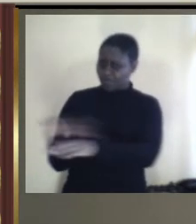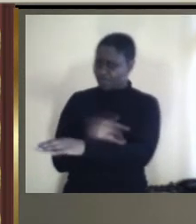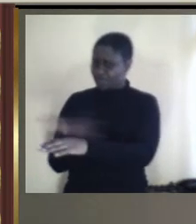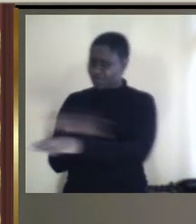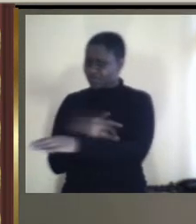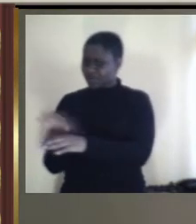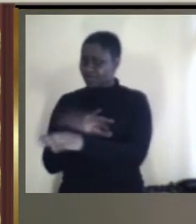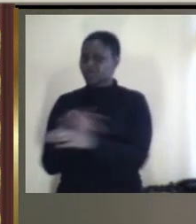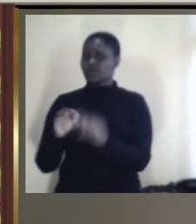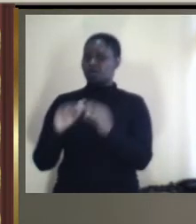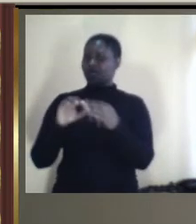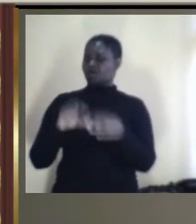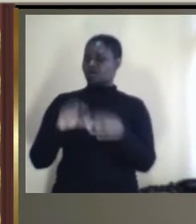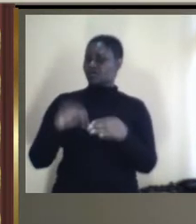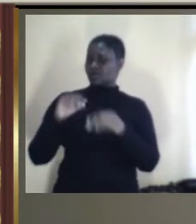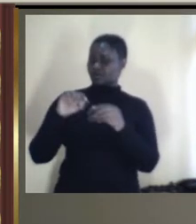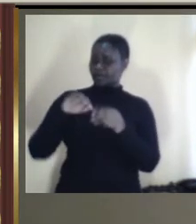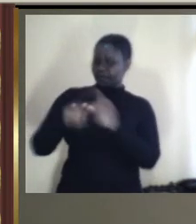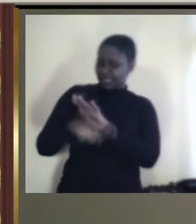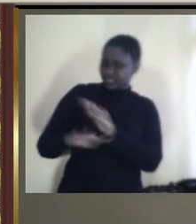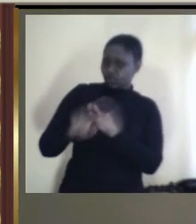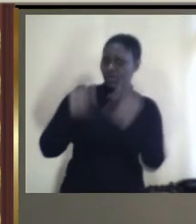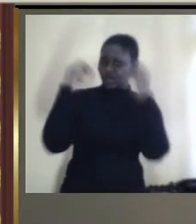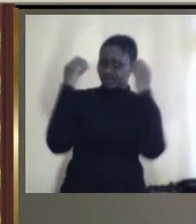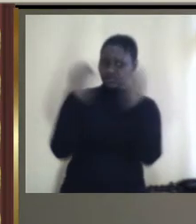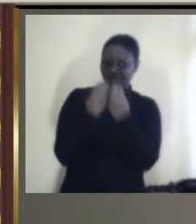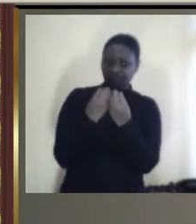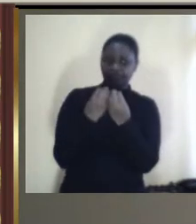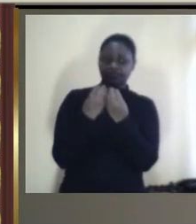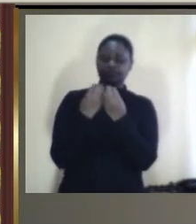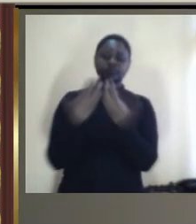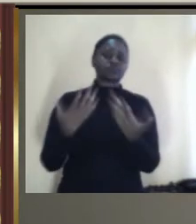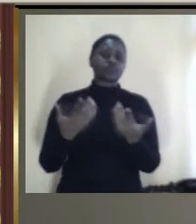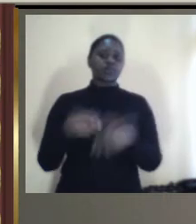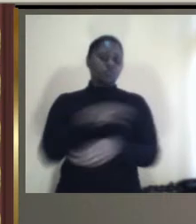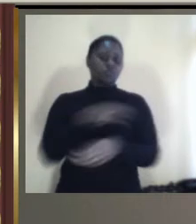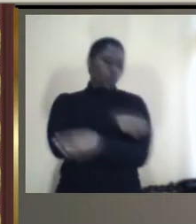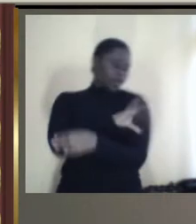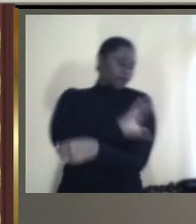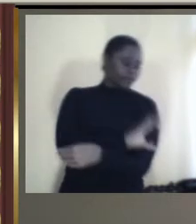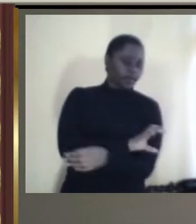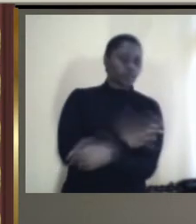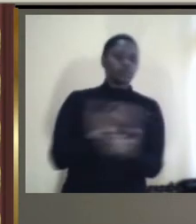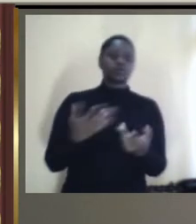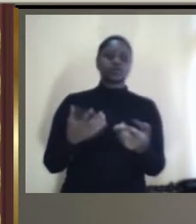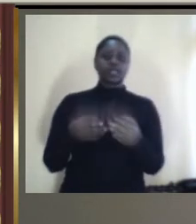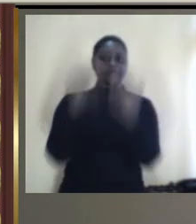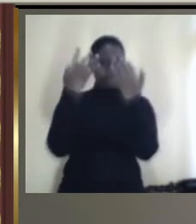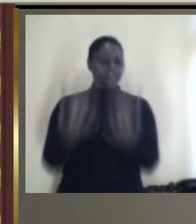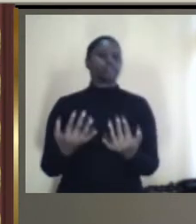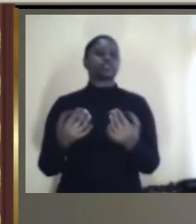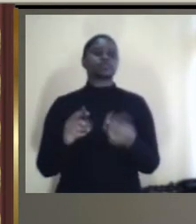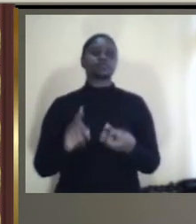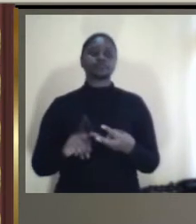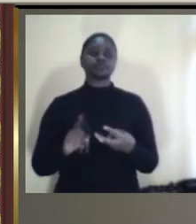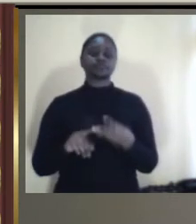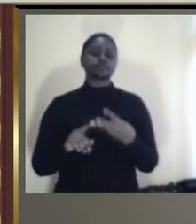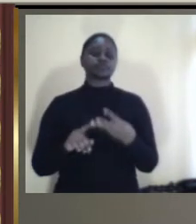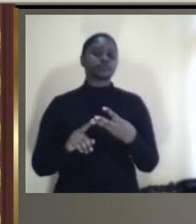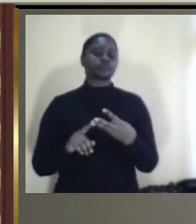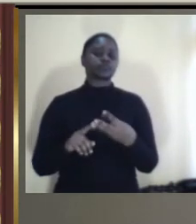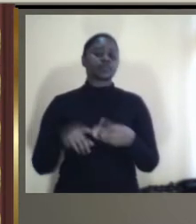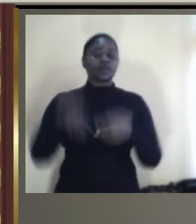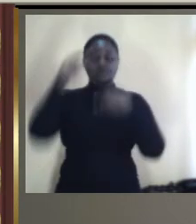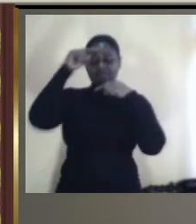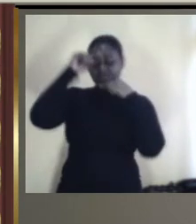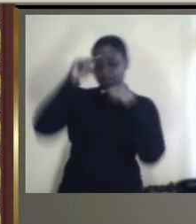into smallholder commodity-based organizations for increased bargaining power and access to finance. Raising the profile